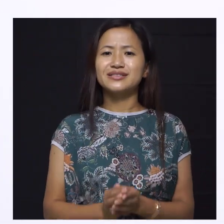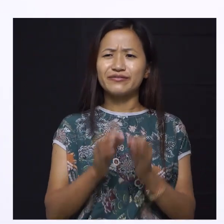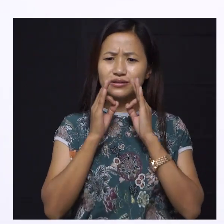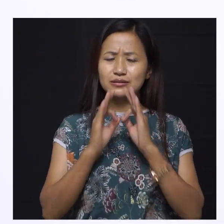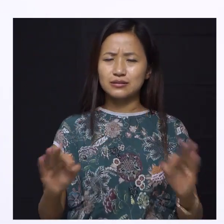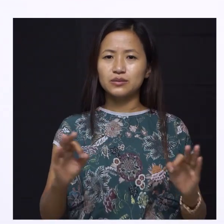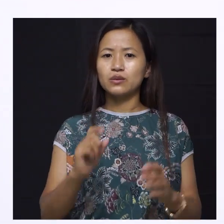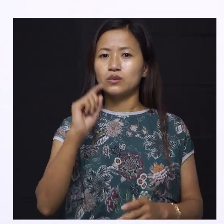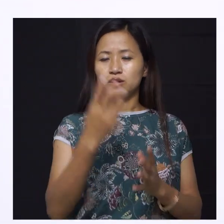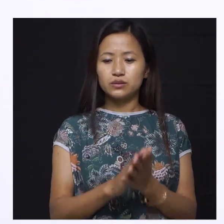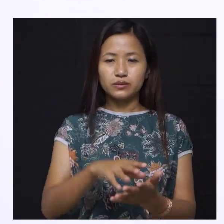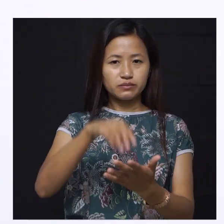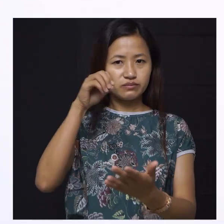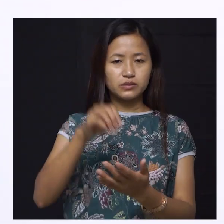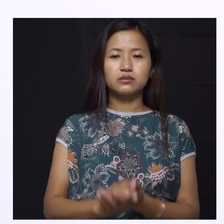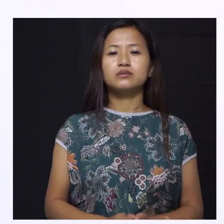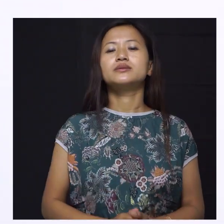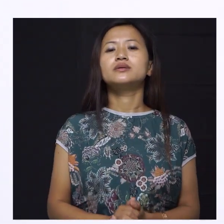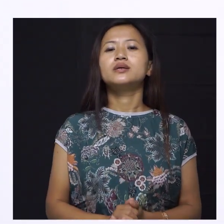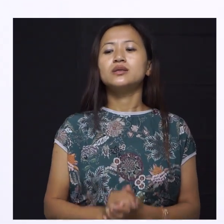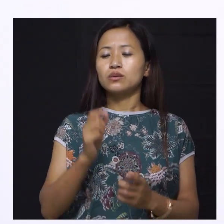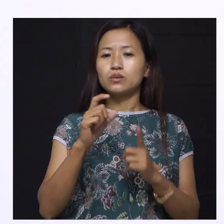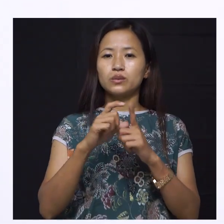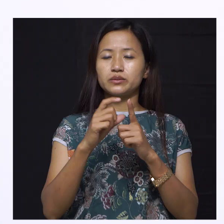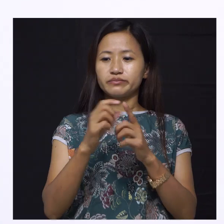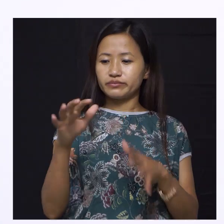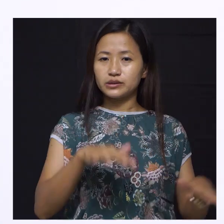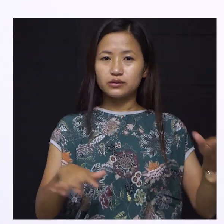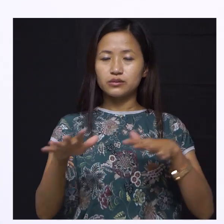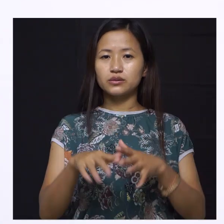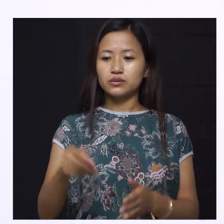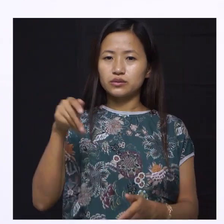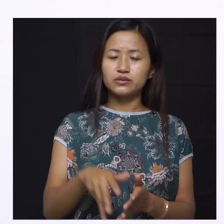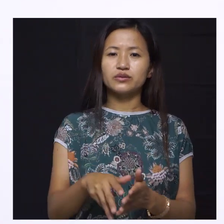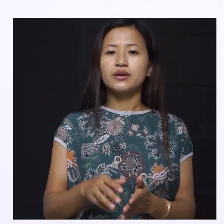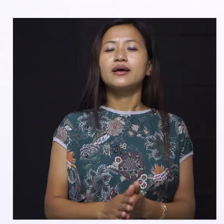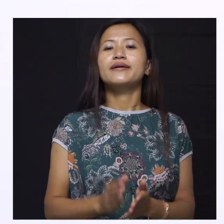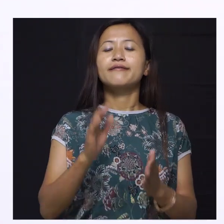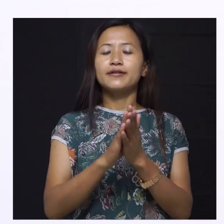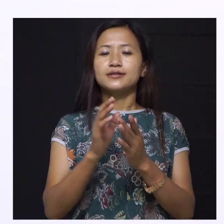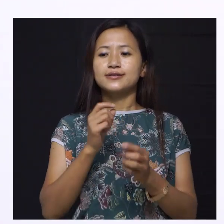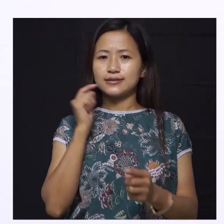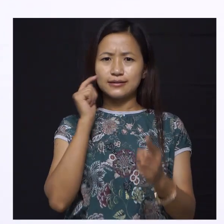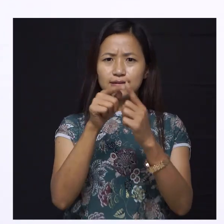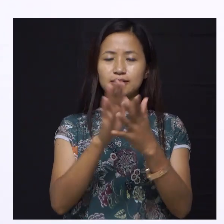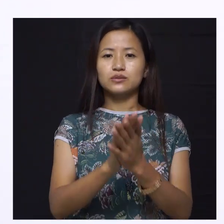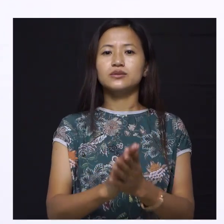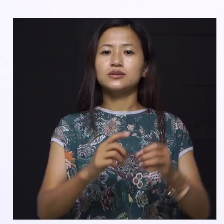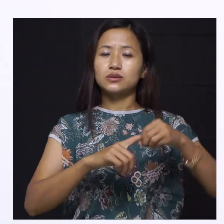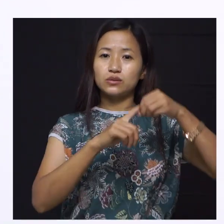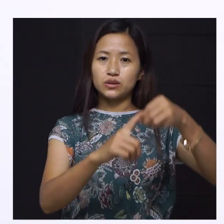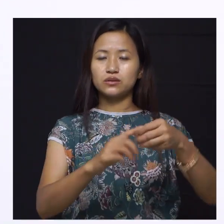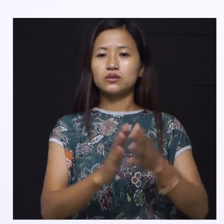we get to know it. And in a drama, what we usually get is we also get reference to the context question.